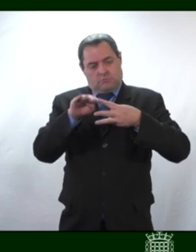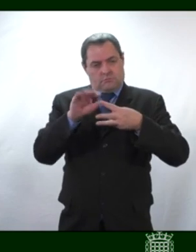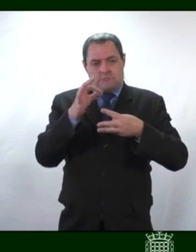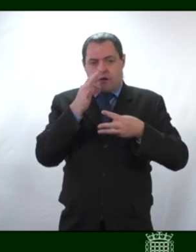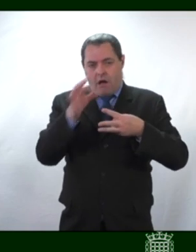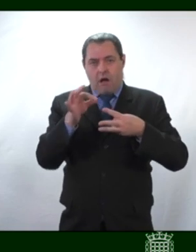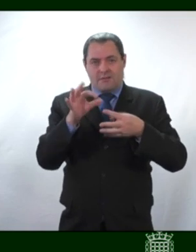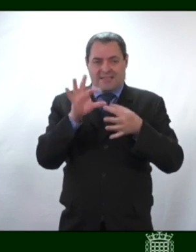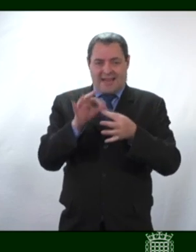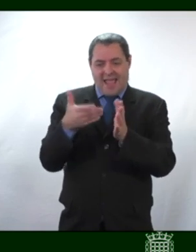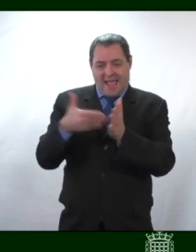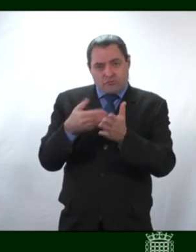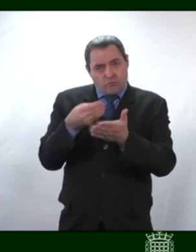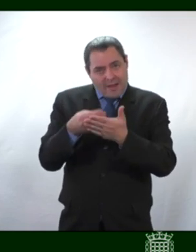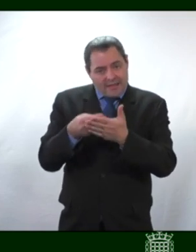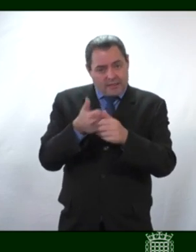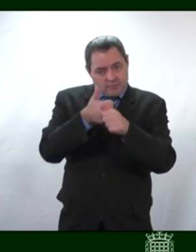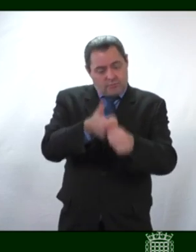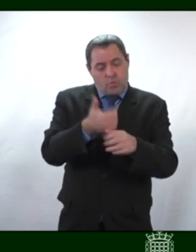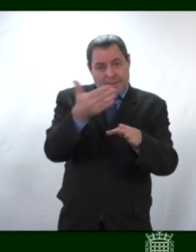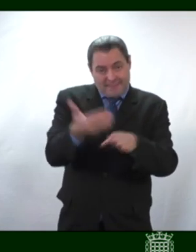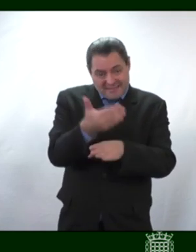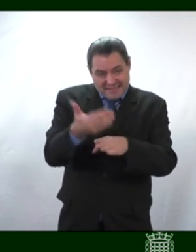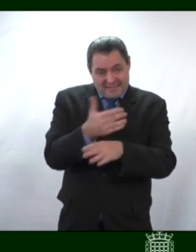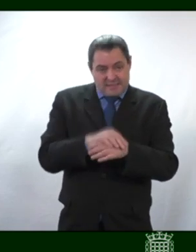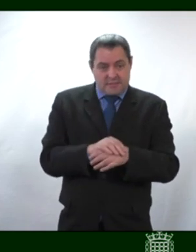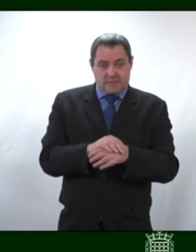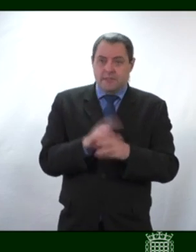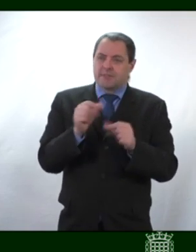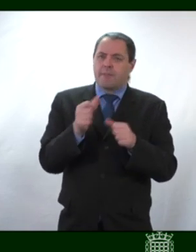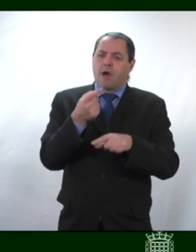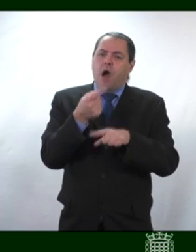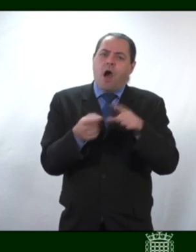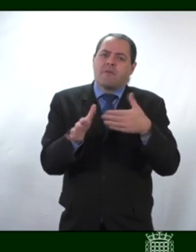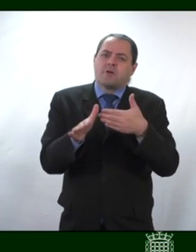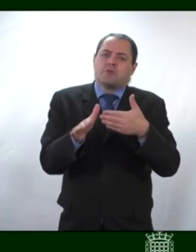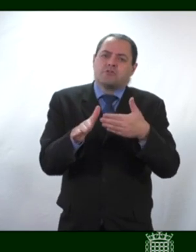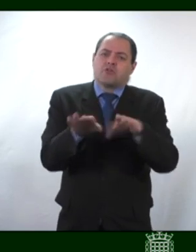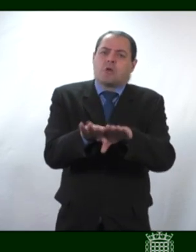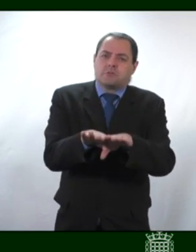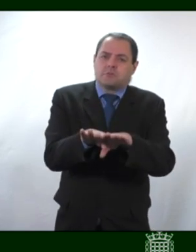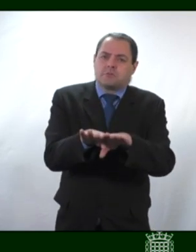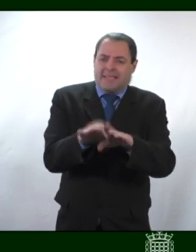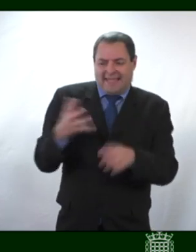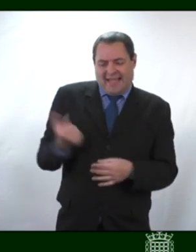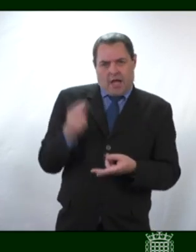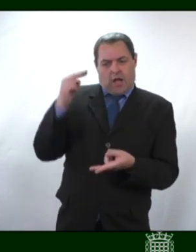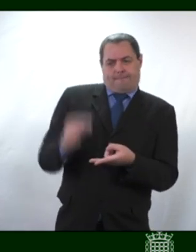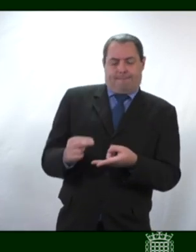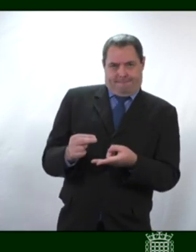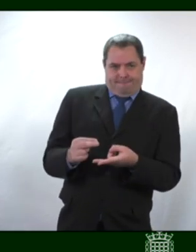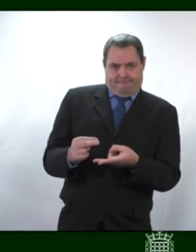about extra help for businesses, those that aren't completely shut but have a substantial reduction in income, and more help